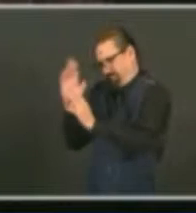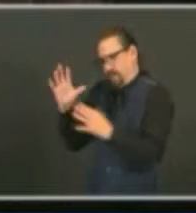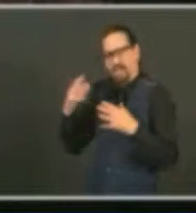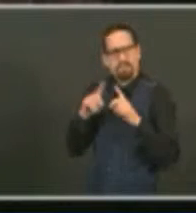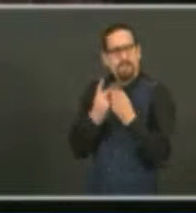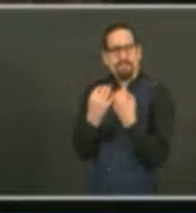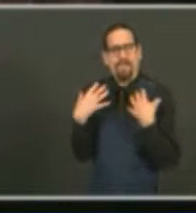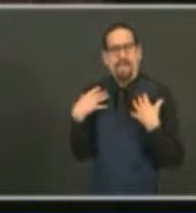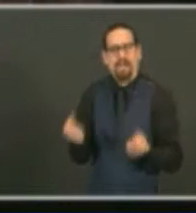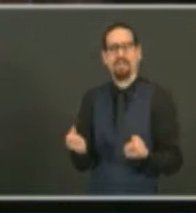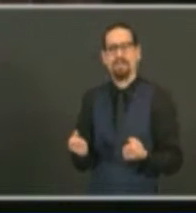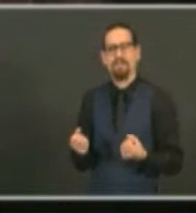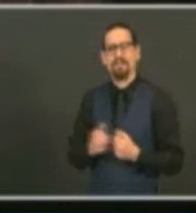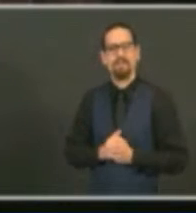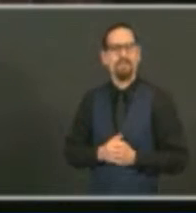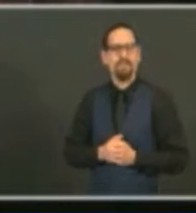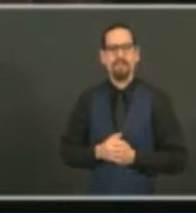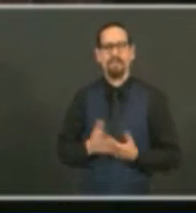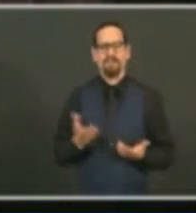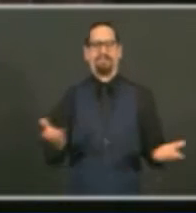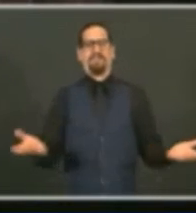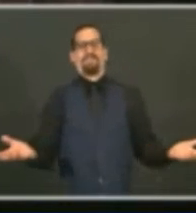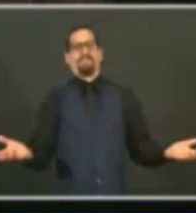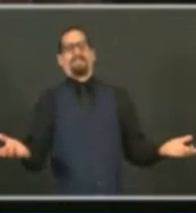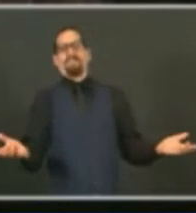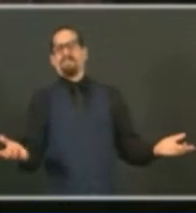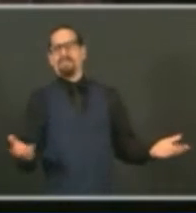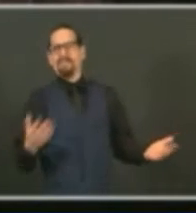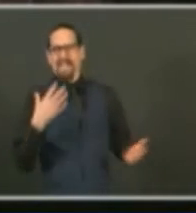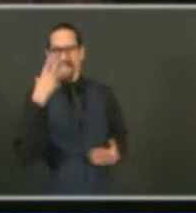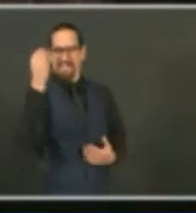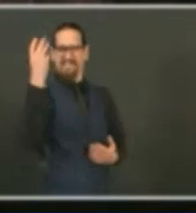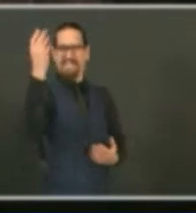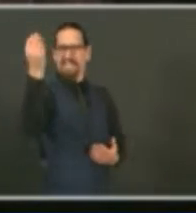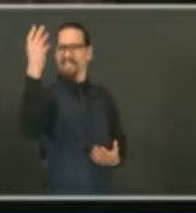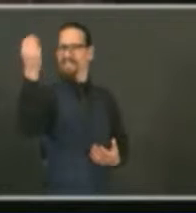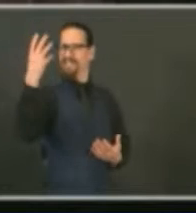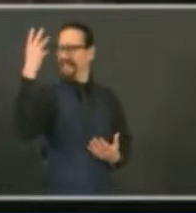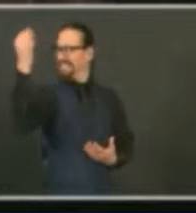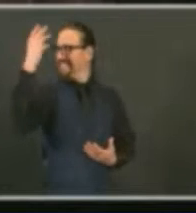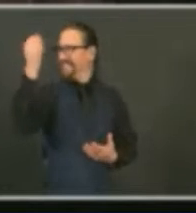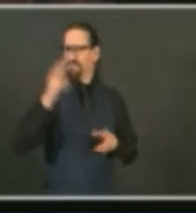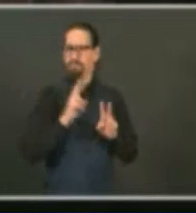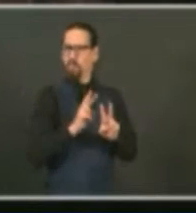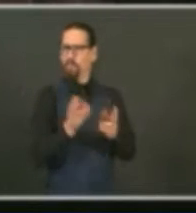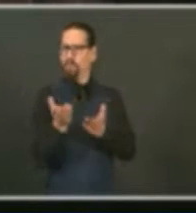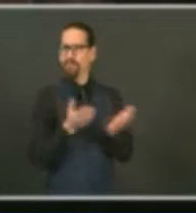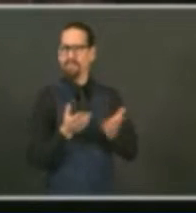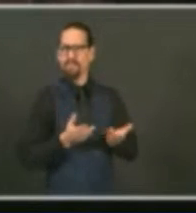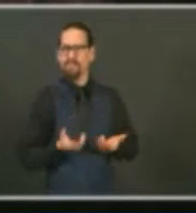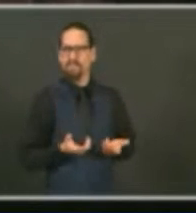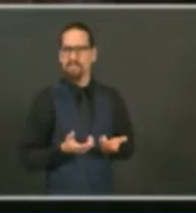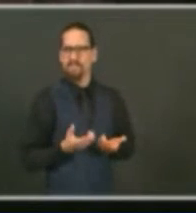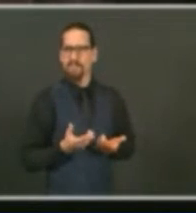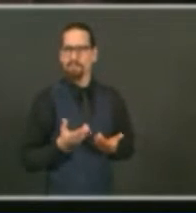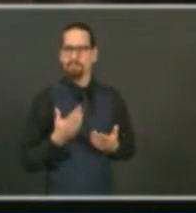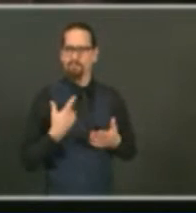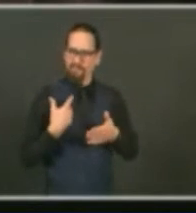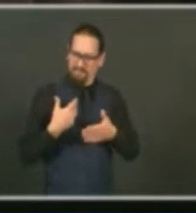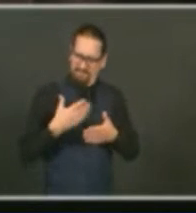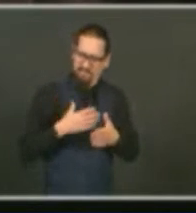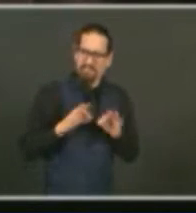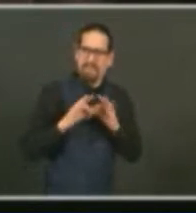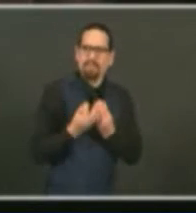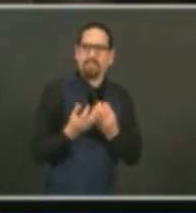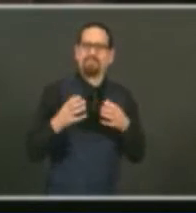That an outdoor ceremony with a nuclear family is more